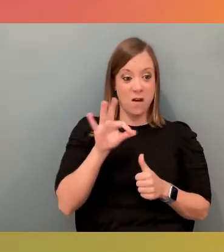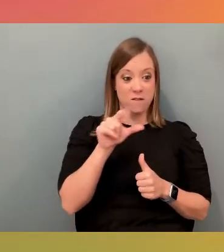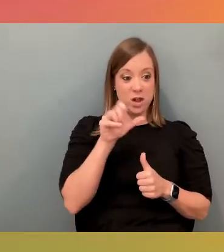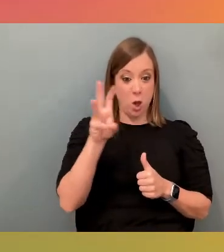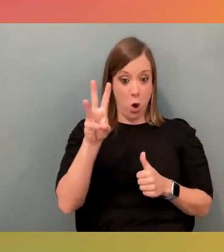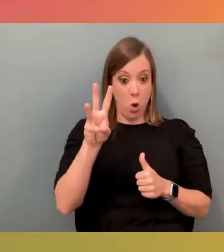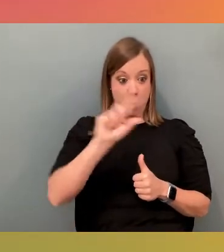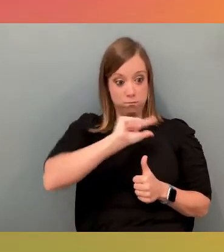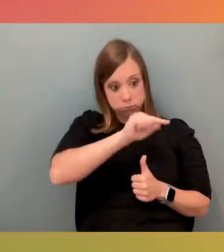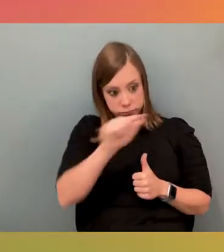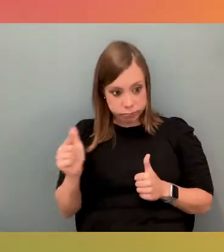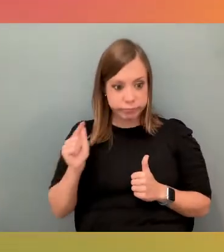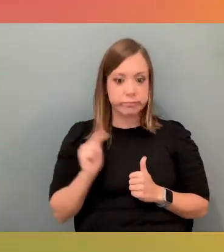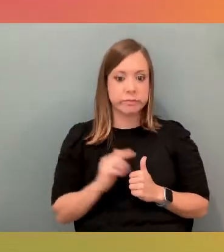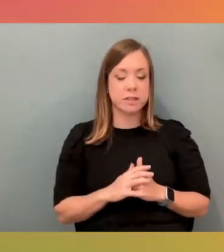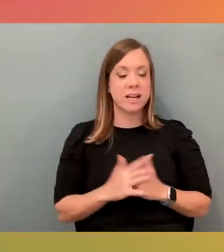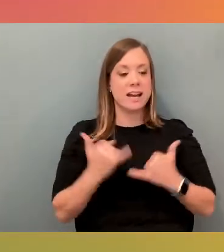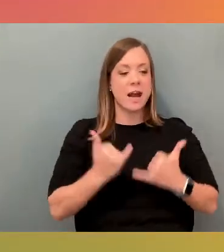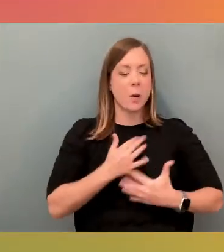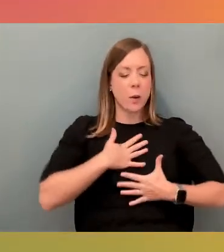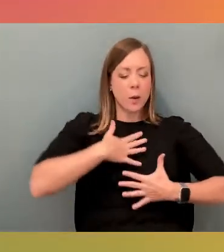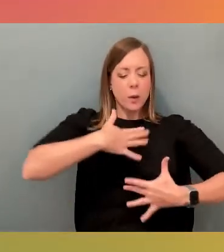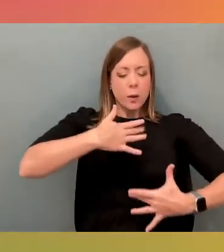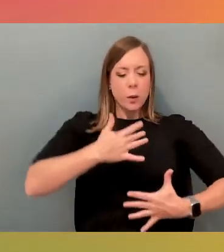clearing breath.